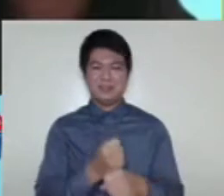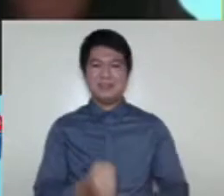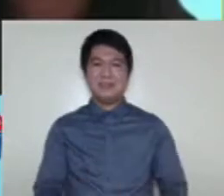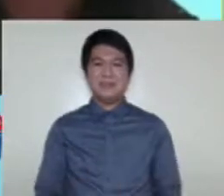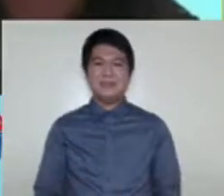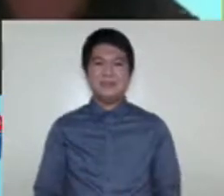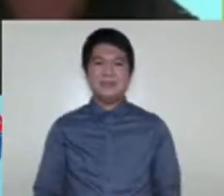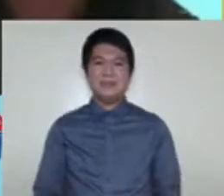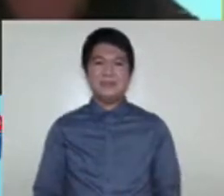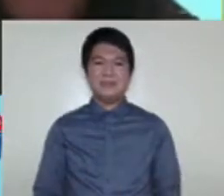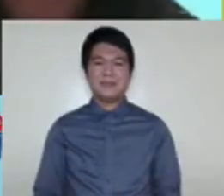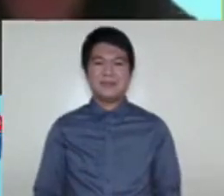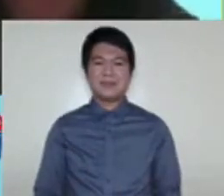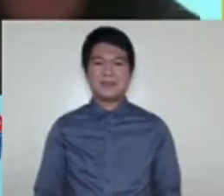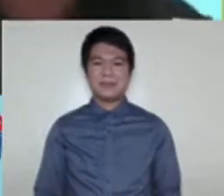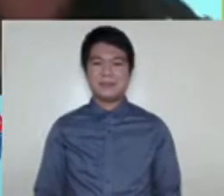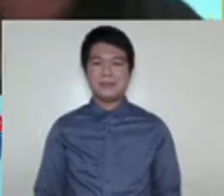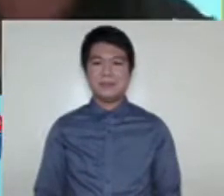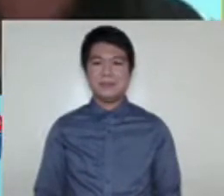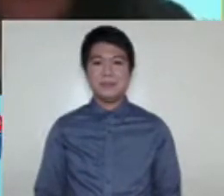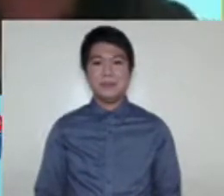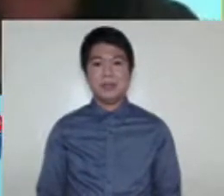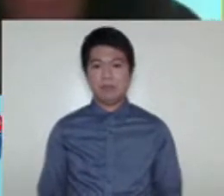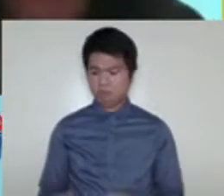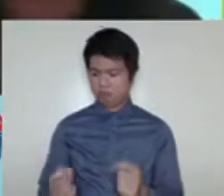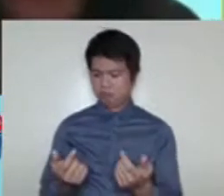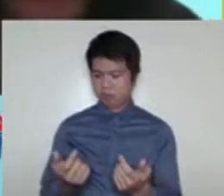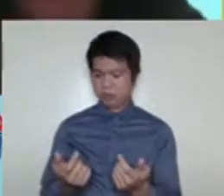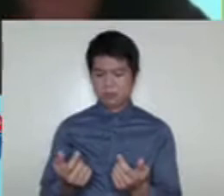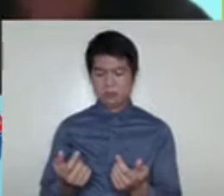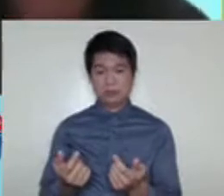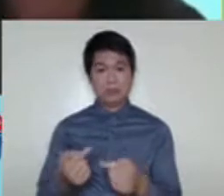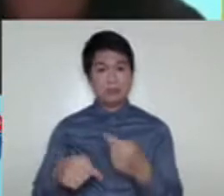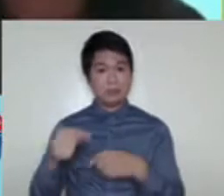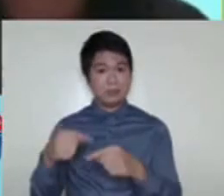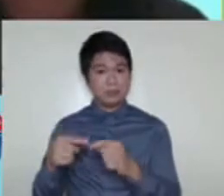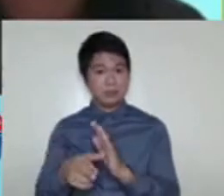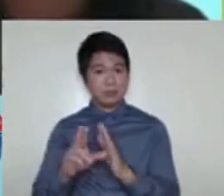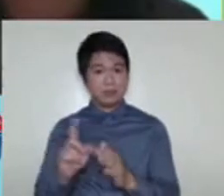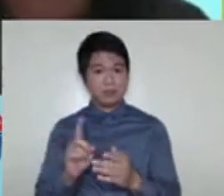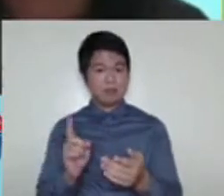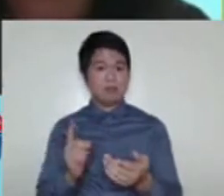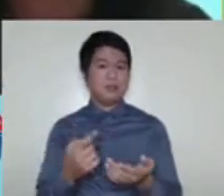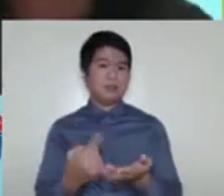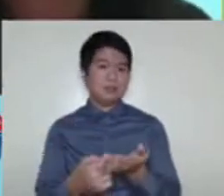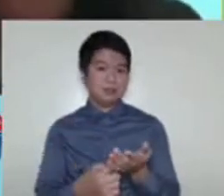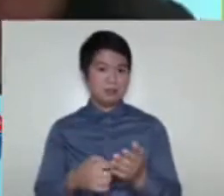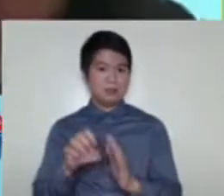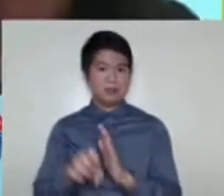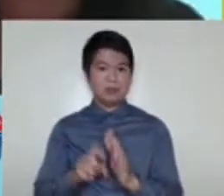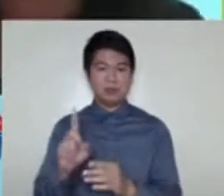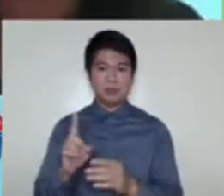So just a quick recap on what was discussed in episode 1. So the DepEd Memorandum number 4,